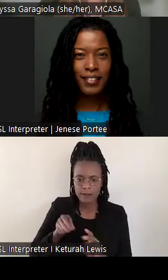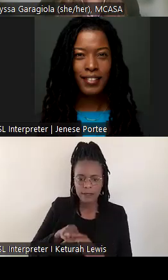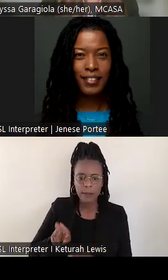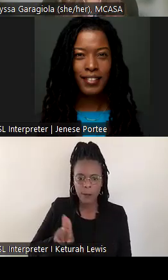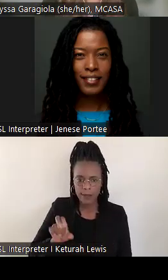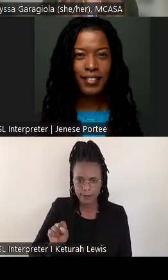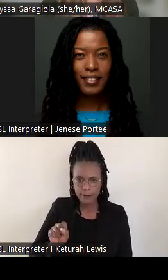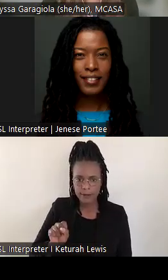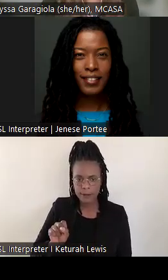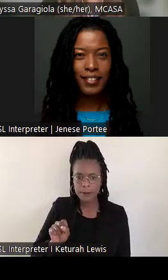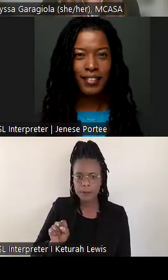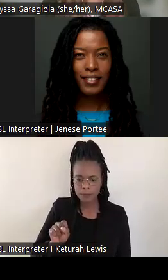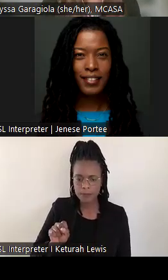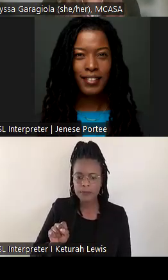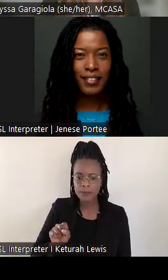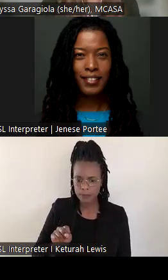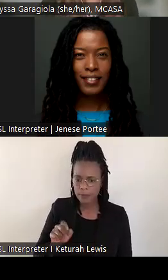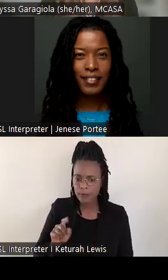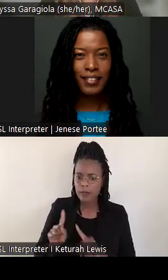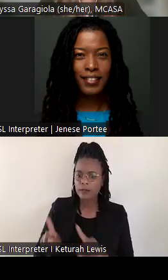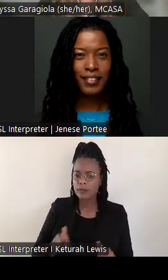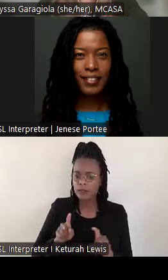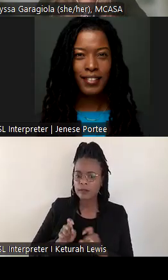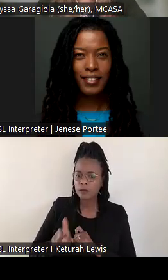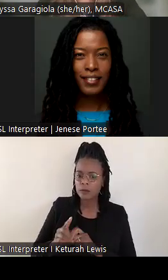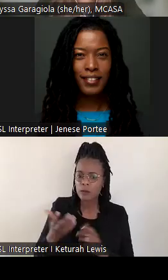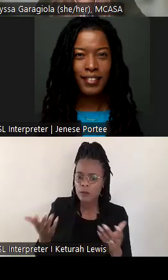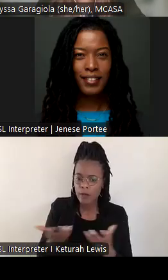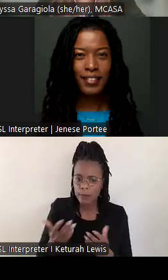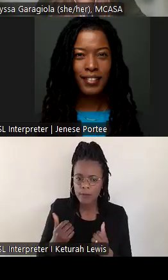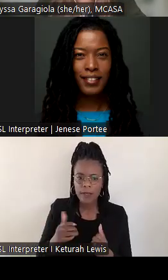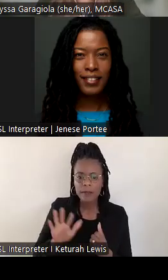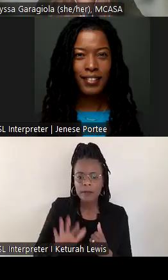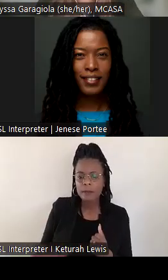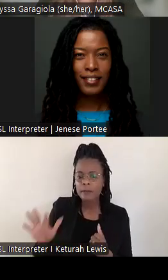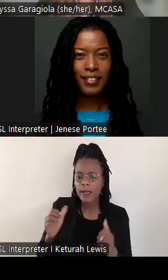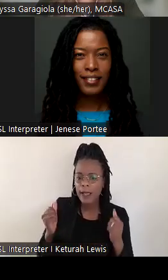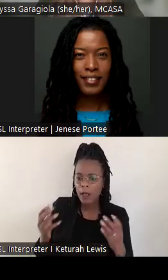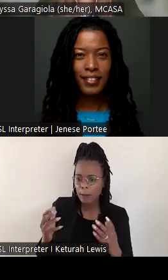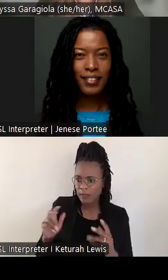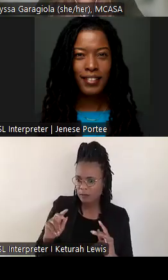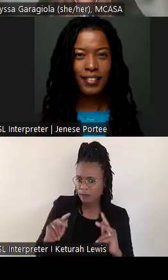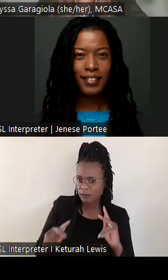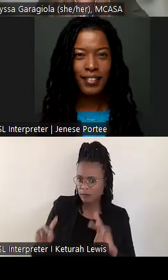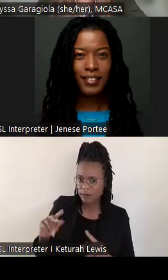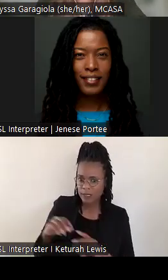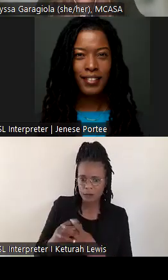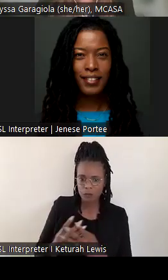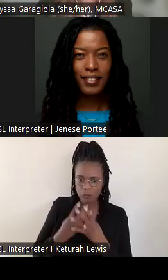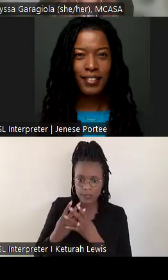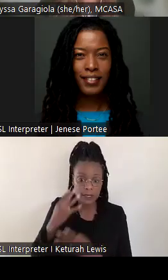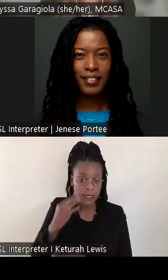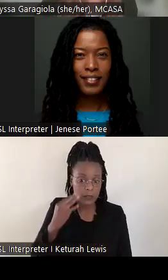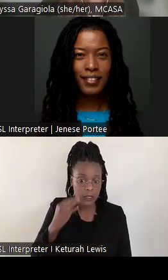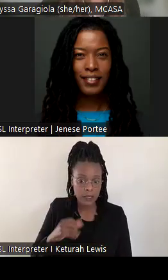All right. So the poll question is about how many inmates experience sexual violence in the